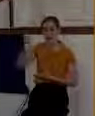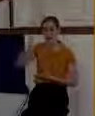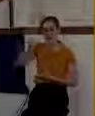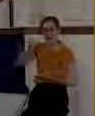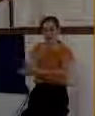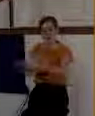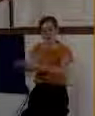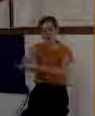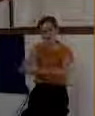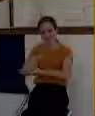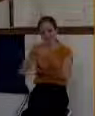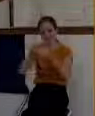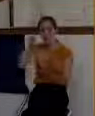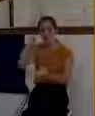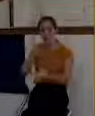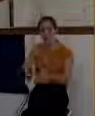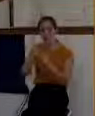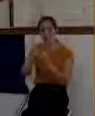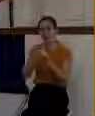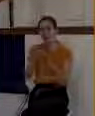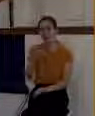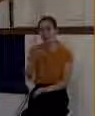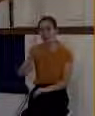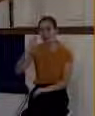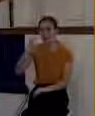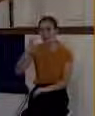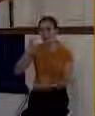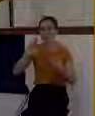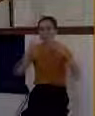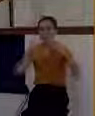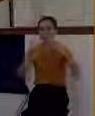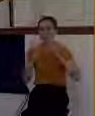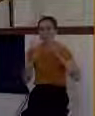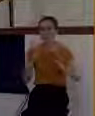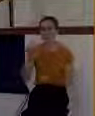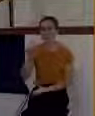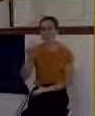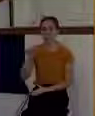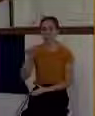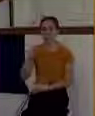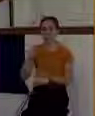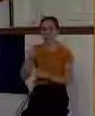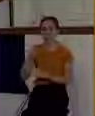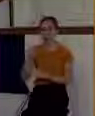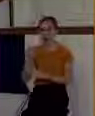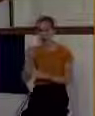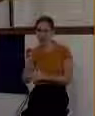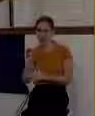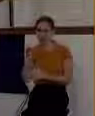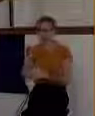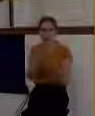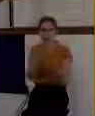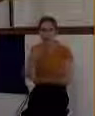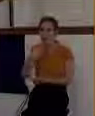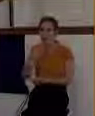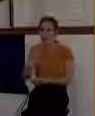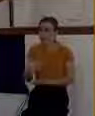Bethlehem. And everything that he said was true. And his life was sinless. And he